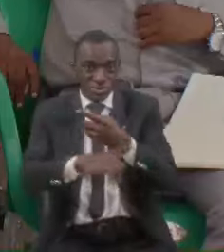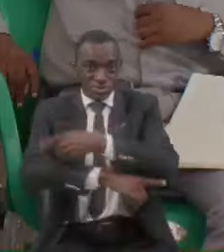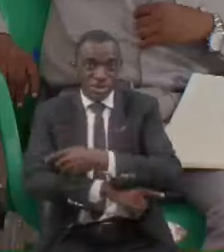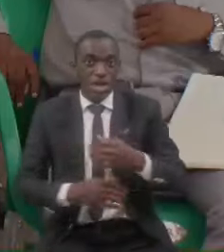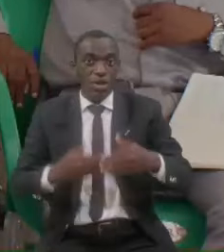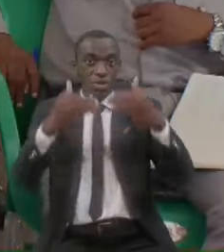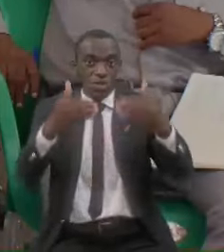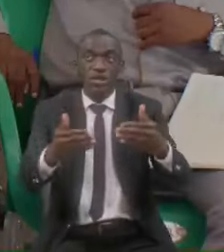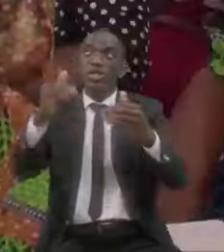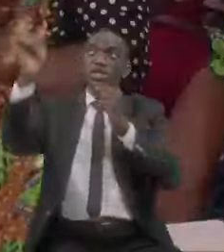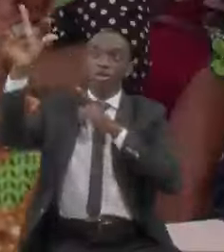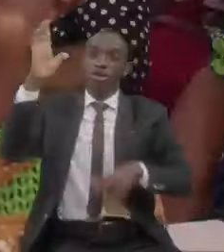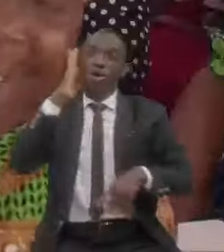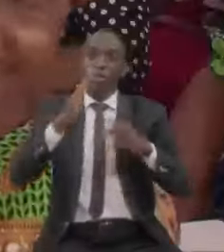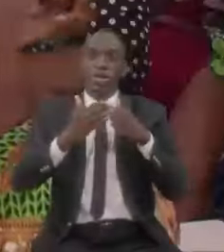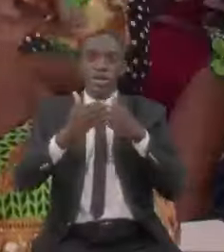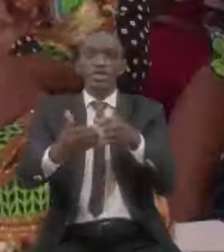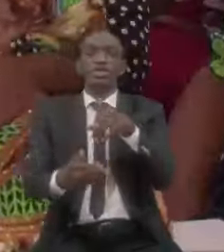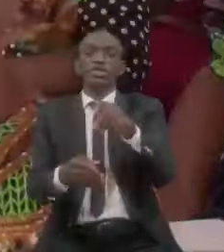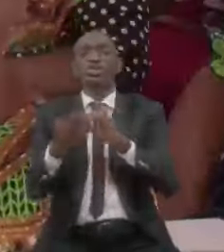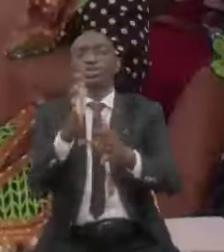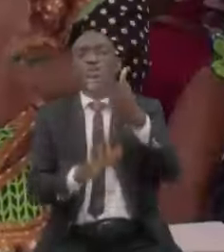Give me a good amen. Amen.